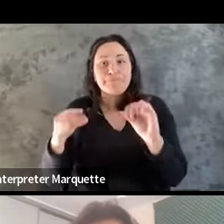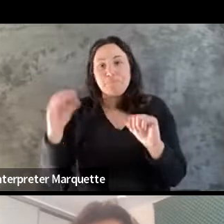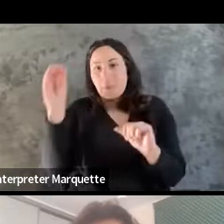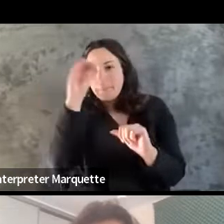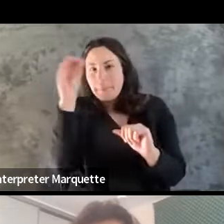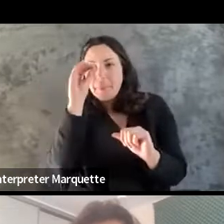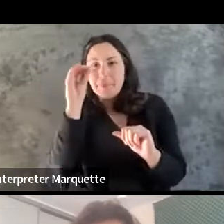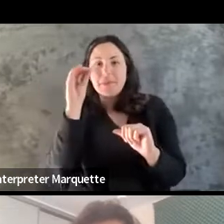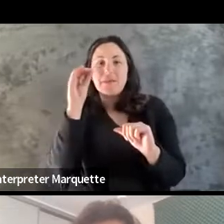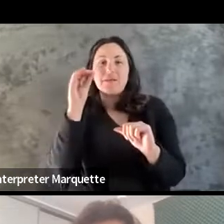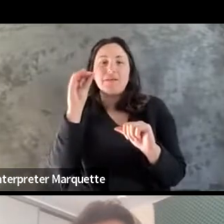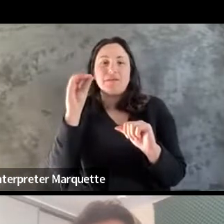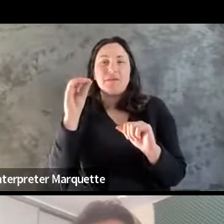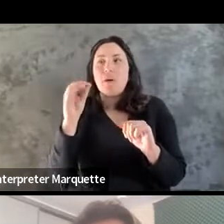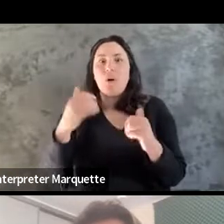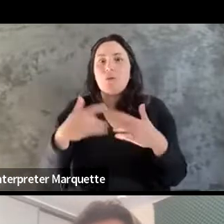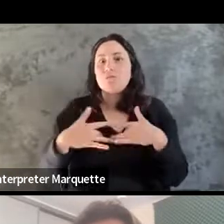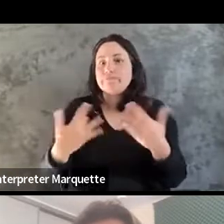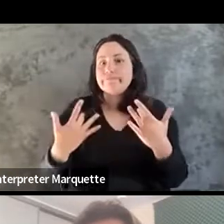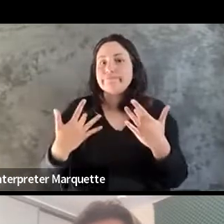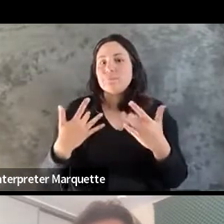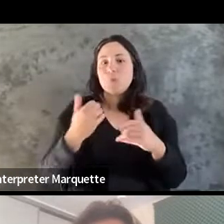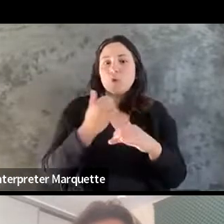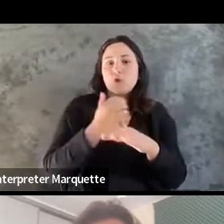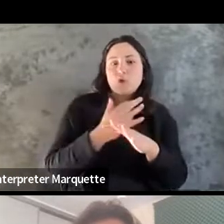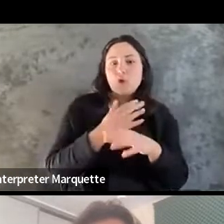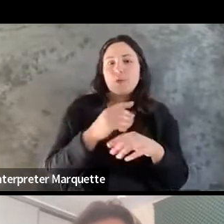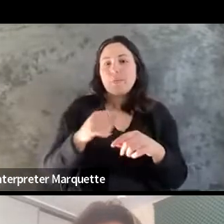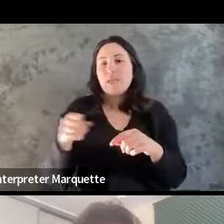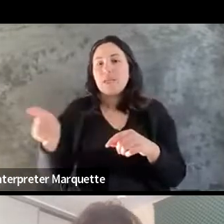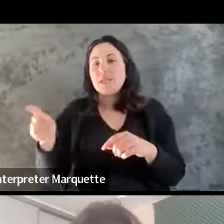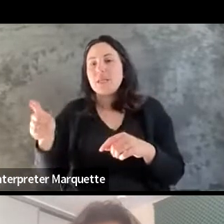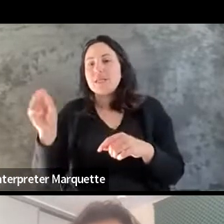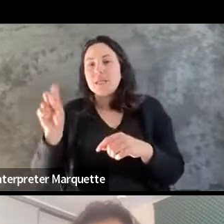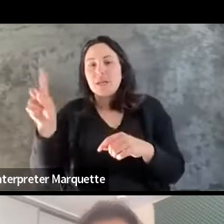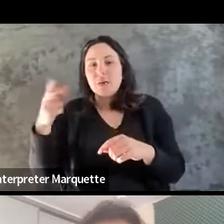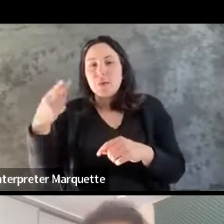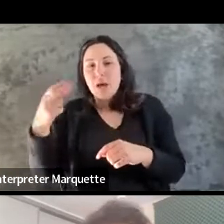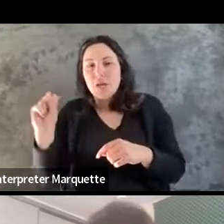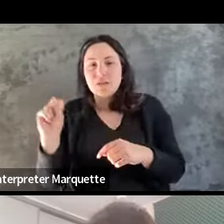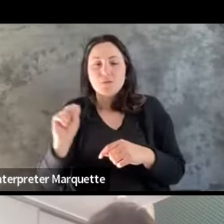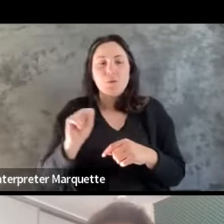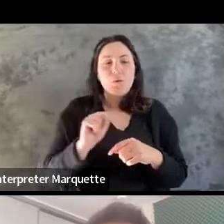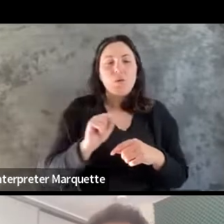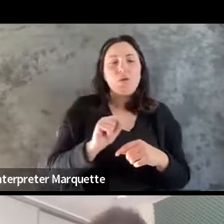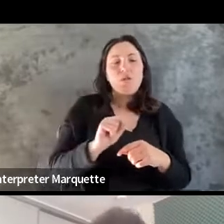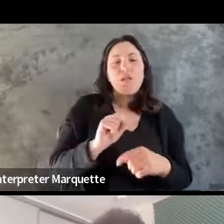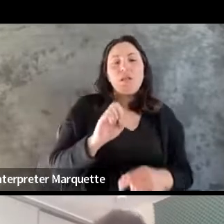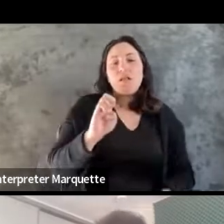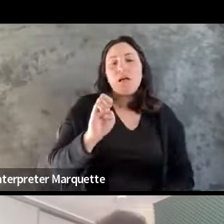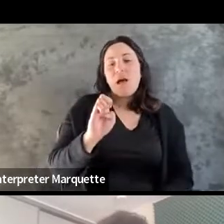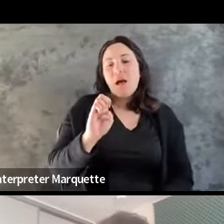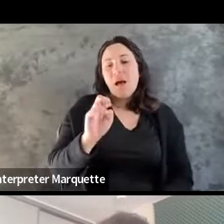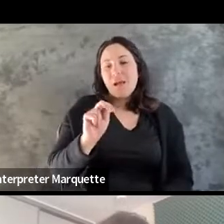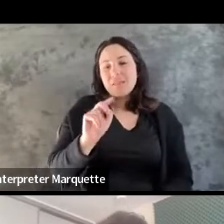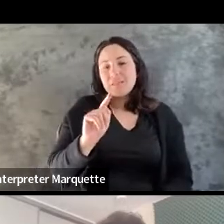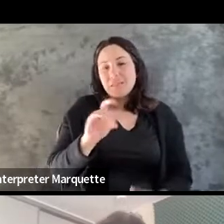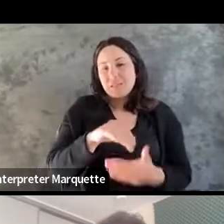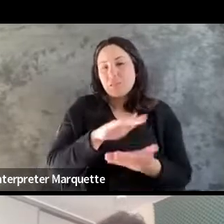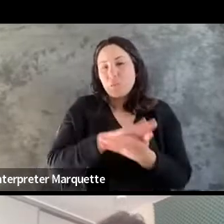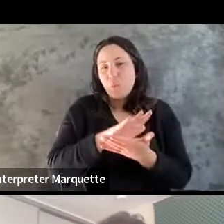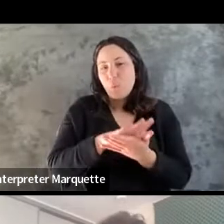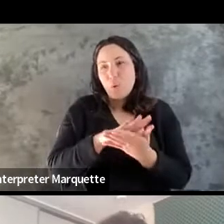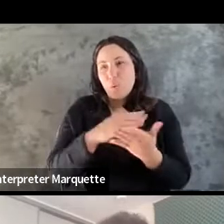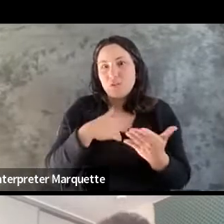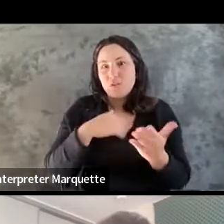perspectives on what's happening with German at San Diego High going forward, what Einstein's role in that is, what our role isn't, what we have done,